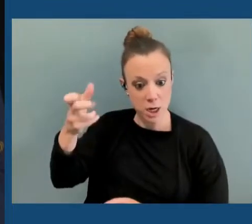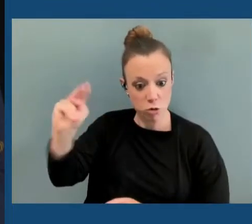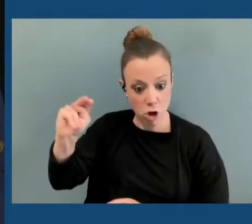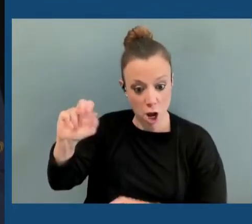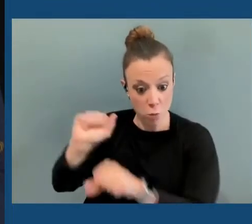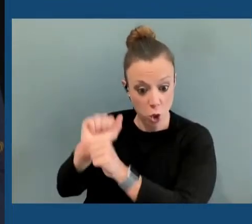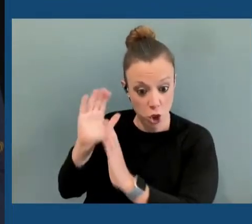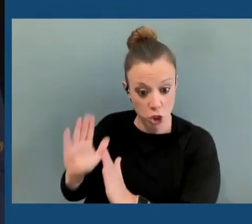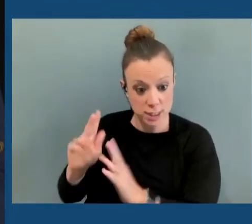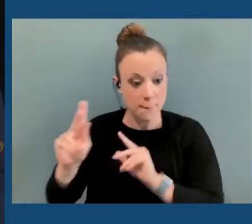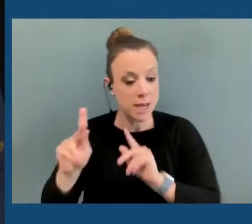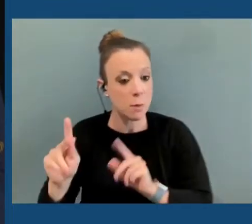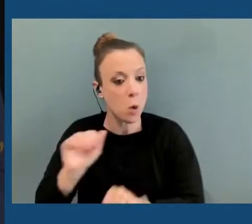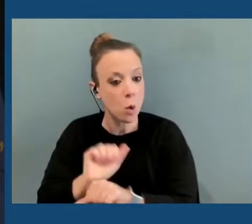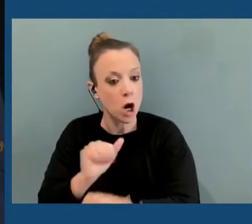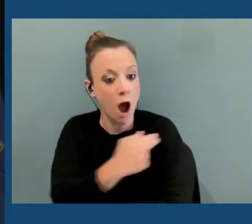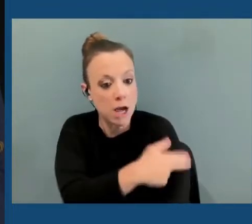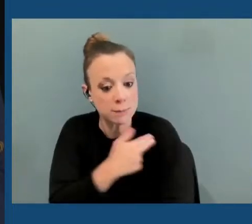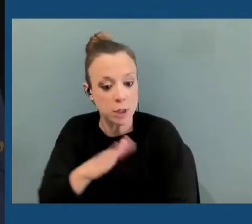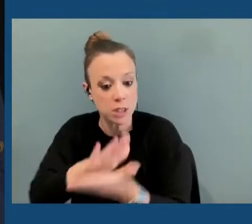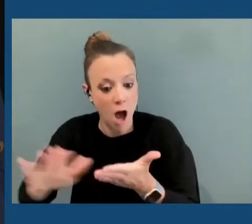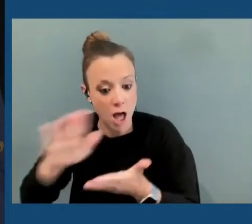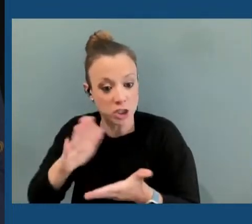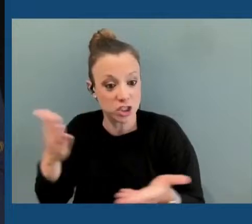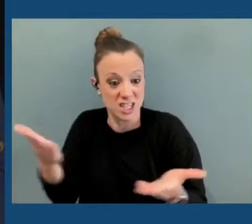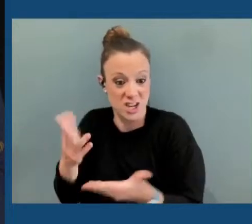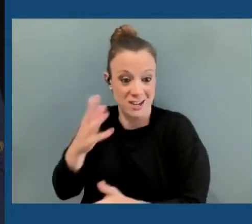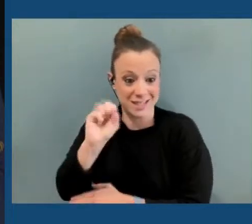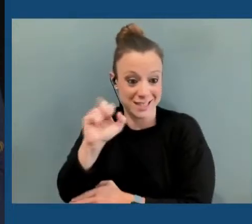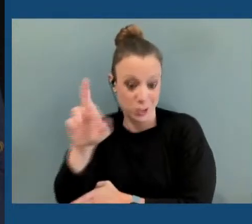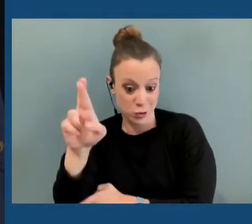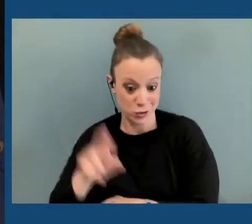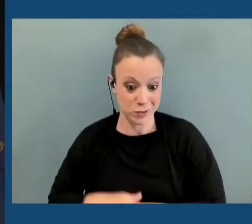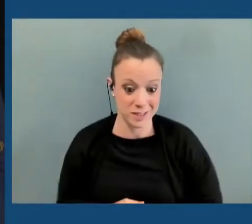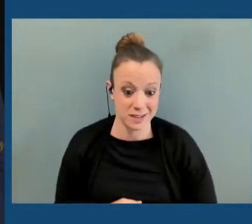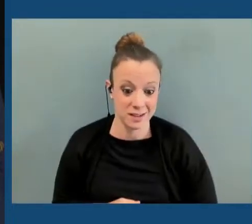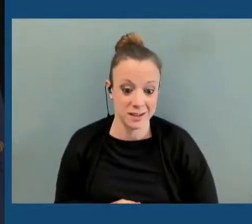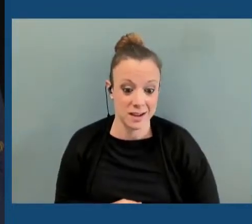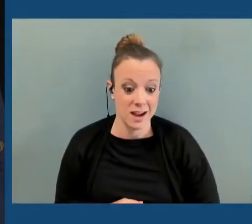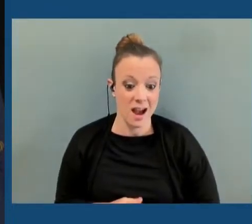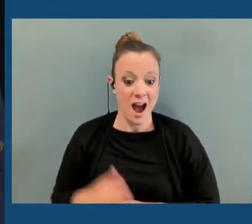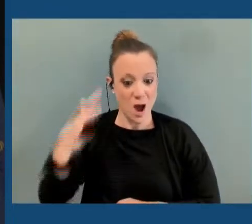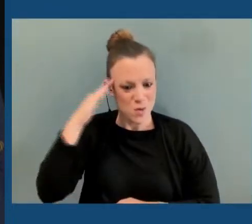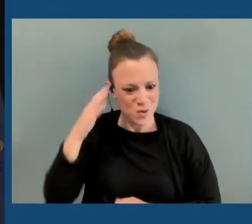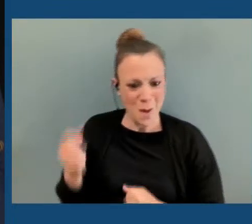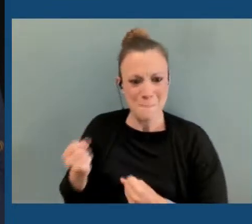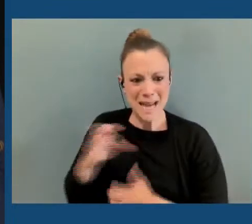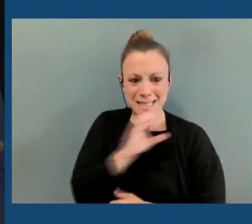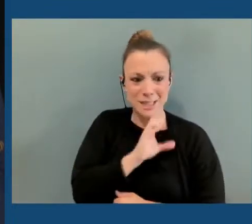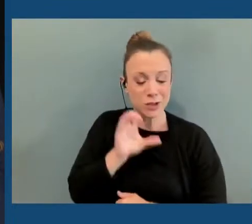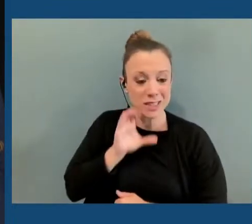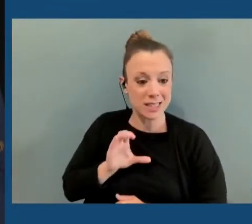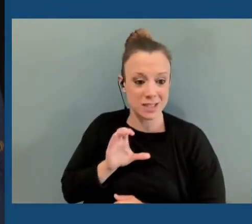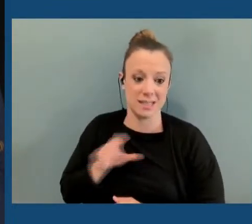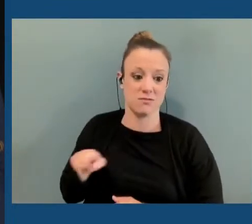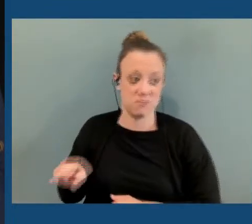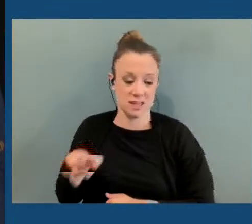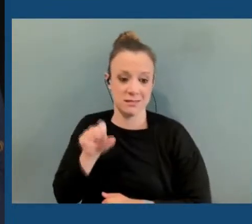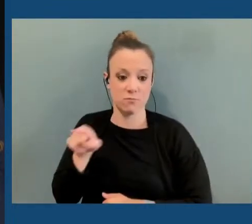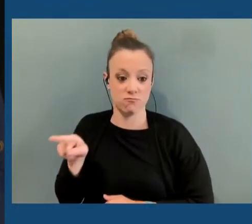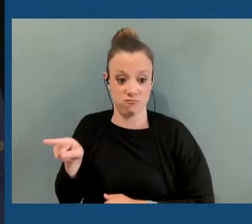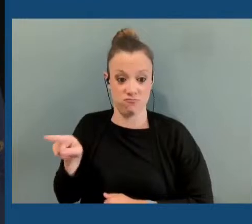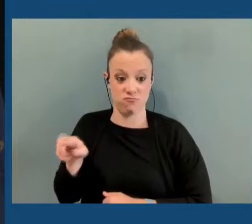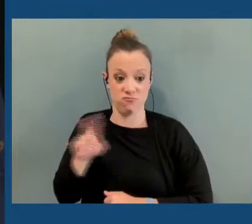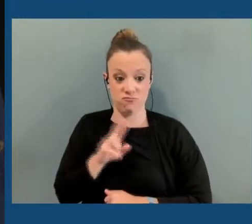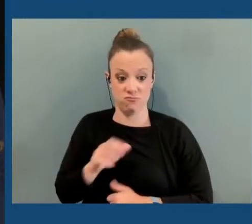tell you that there are many senior residents on Tip Hill who are excited about the senior housing component, and that'll open up some houses that they